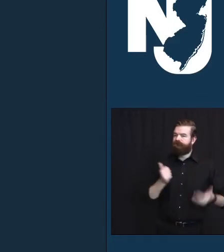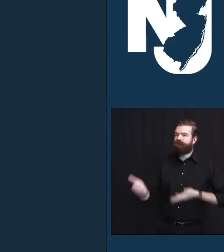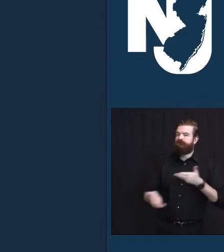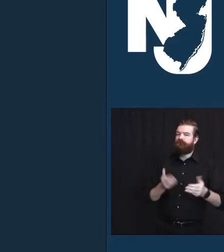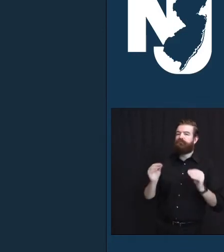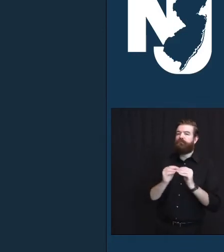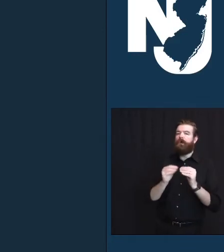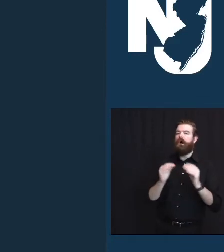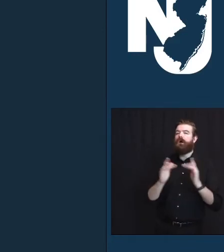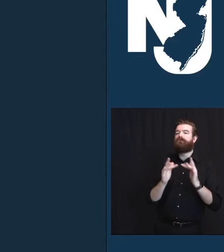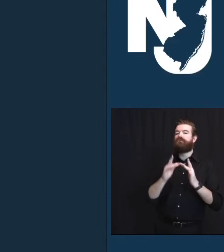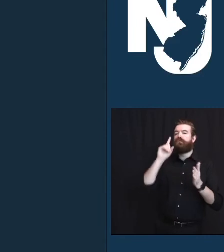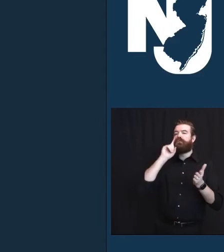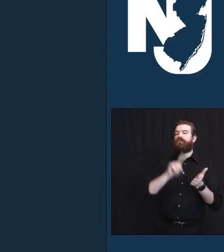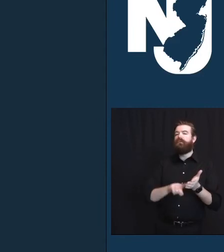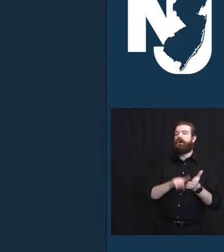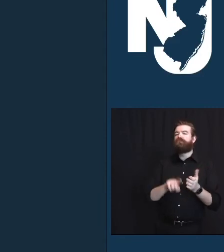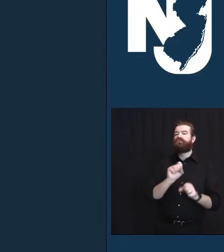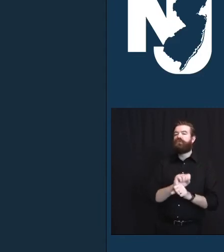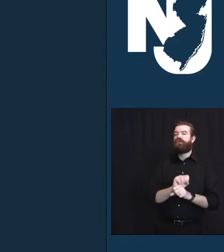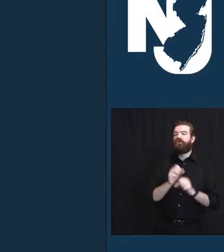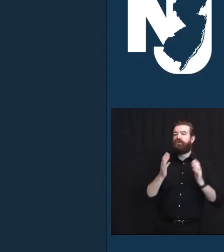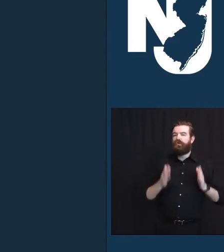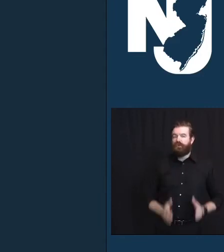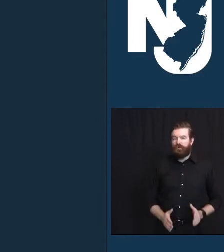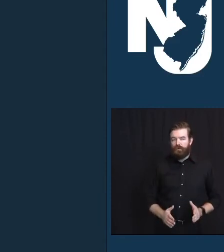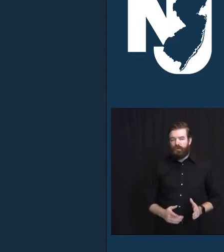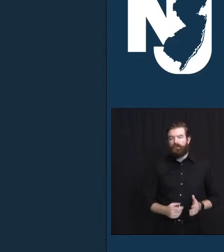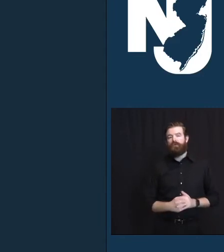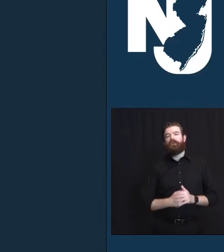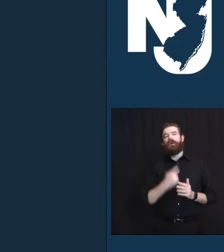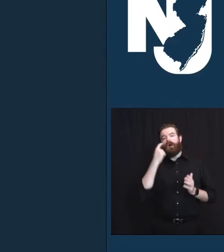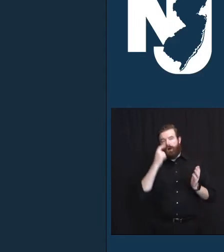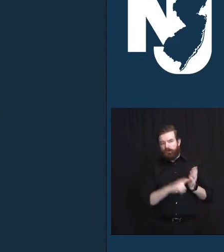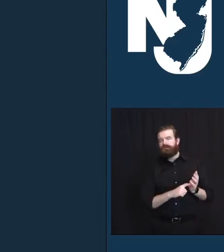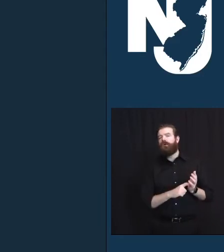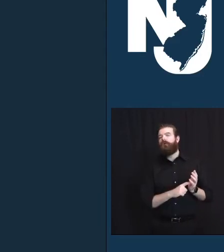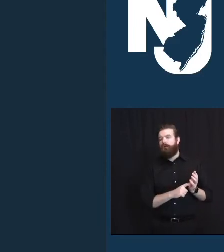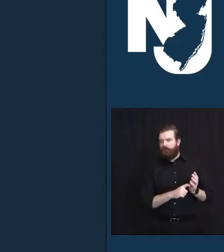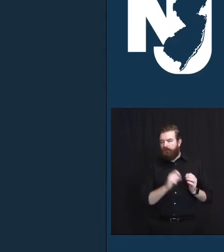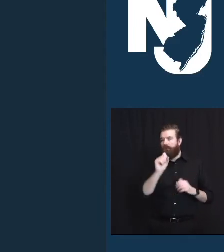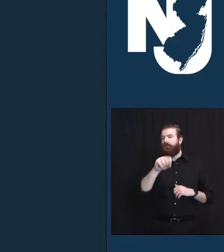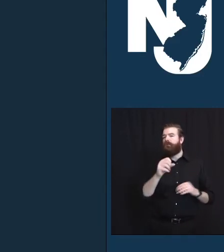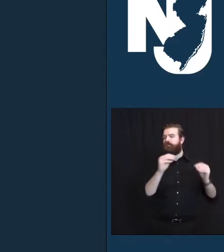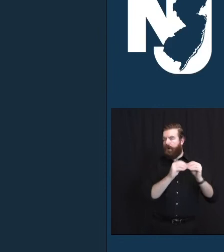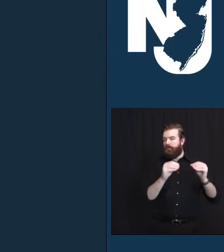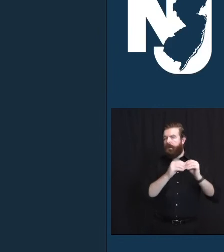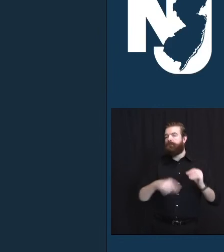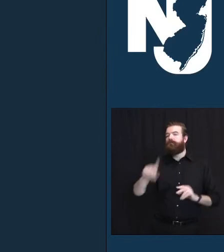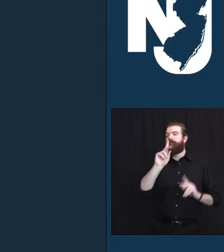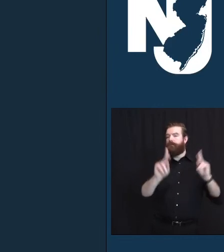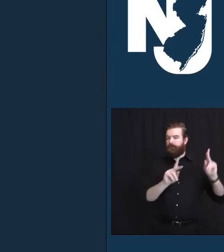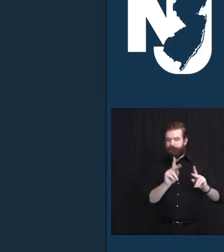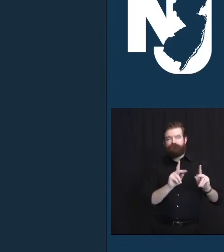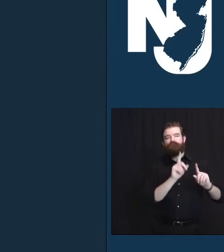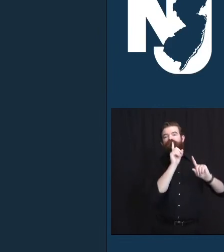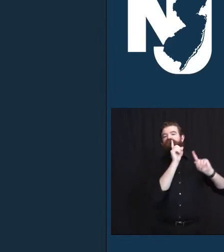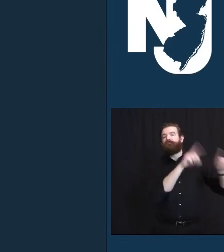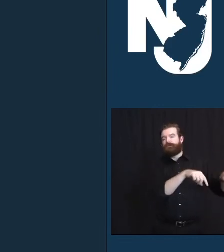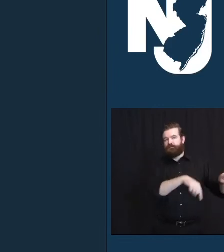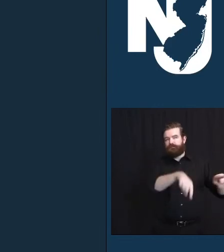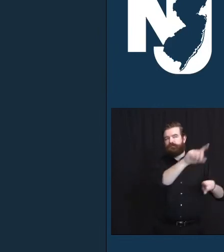seeing significant increases in case outreach. A huge thank you to residents who are cooperating with our contact